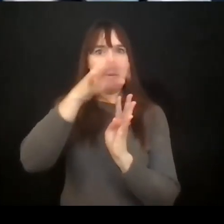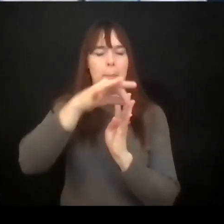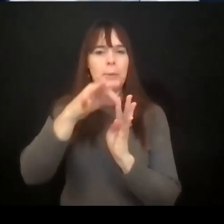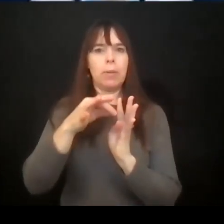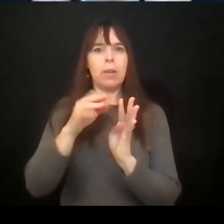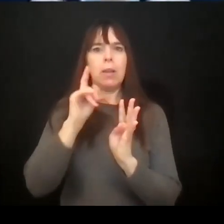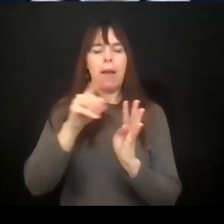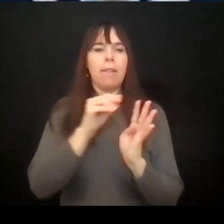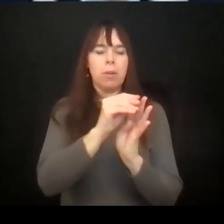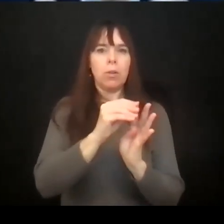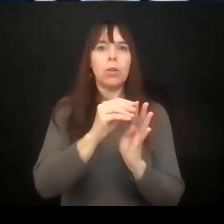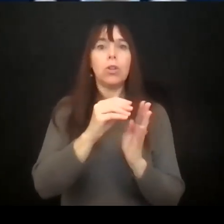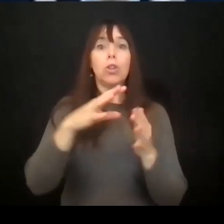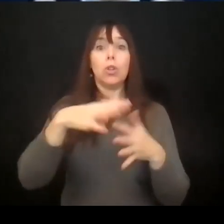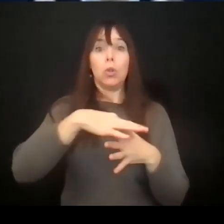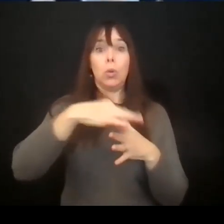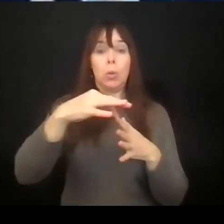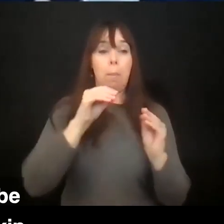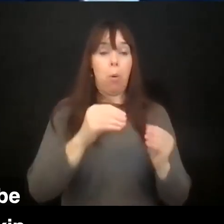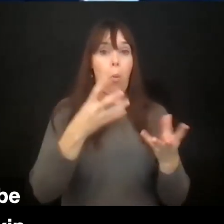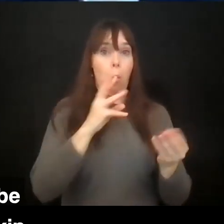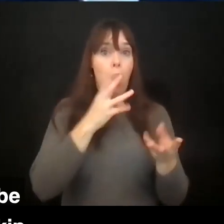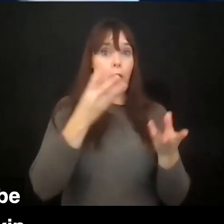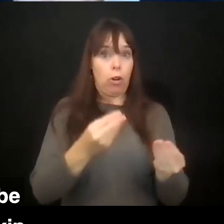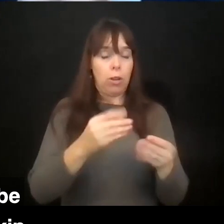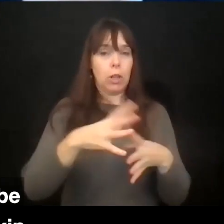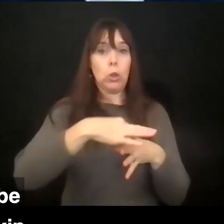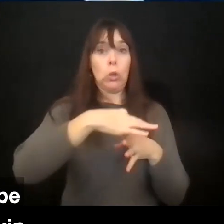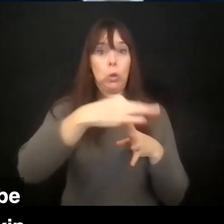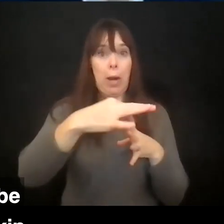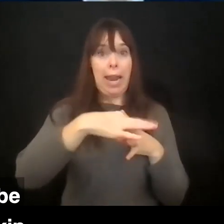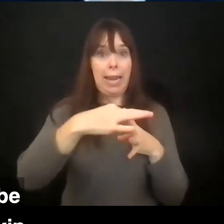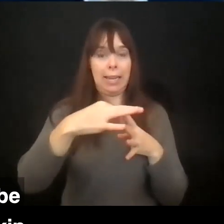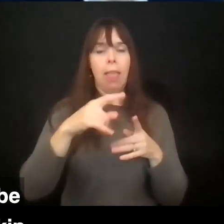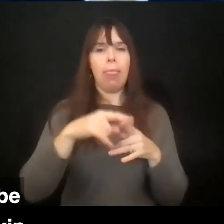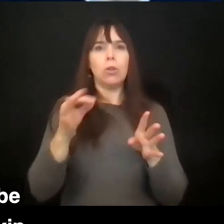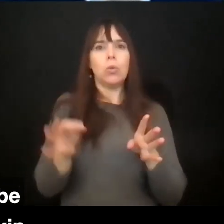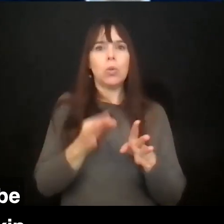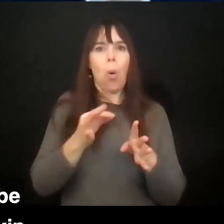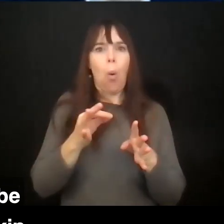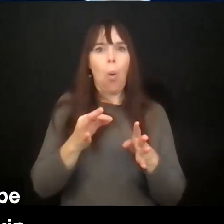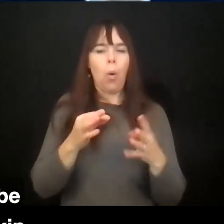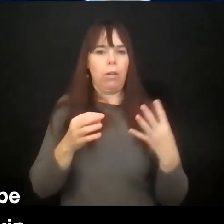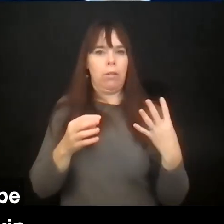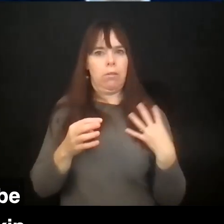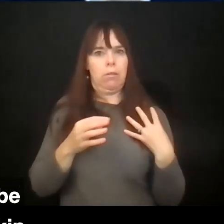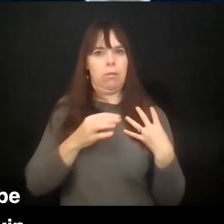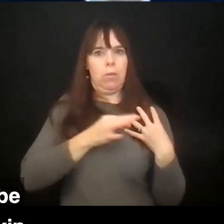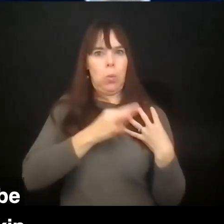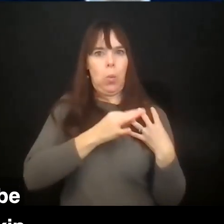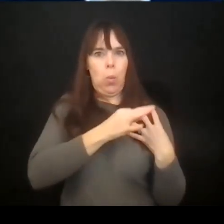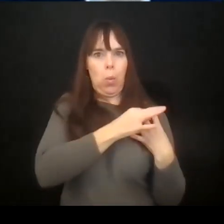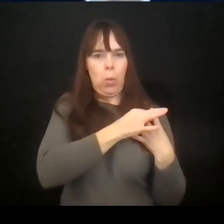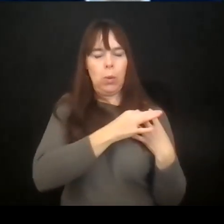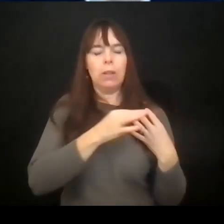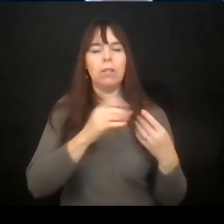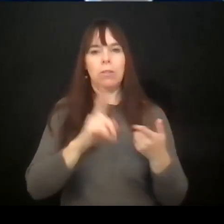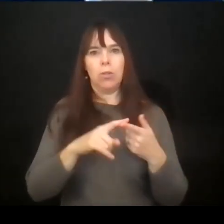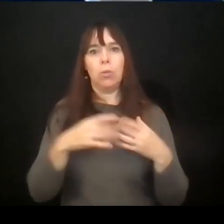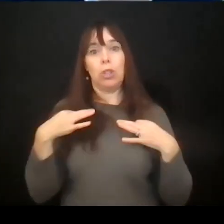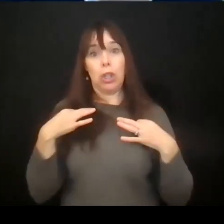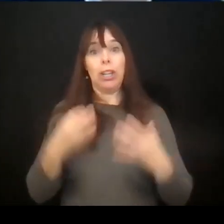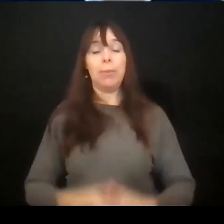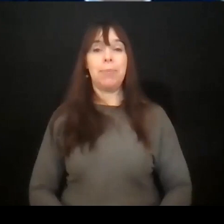to be straightened out, and they needed to be sewn onto the